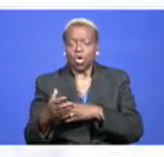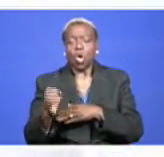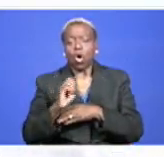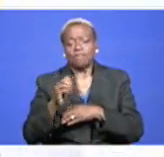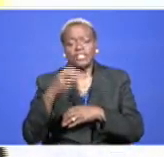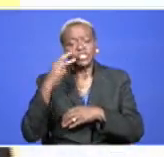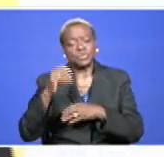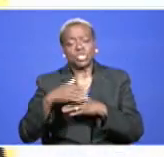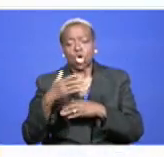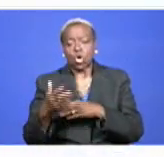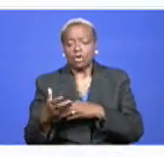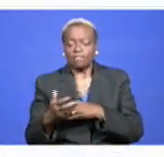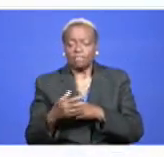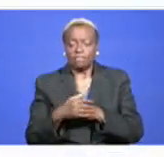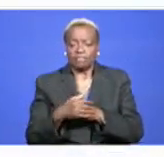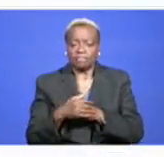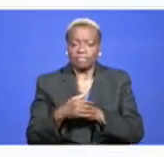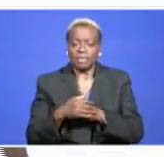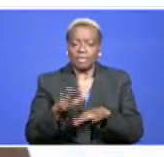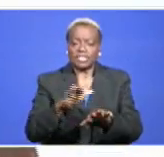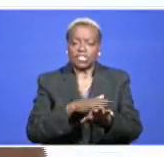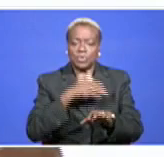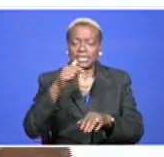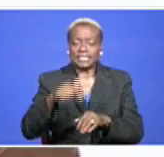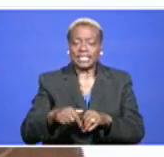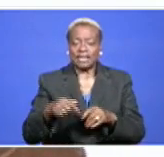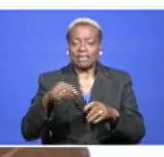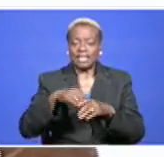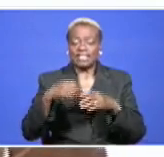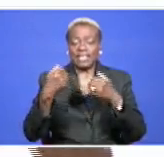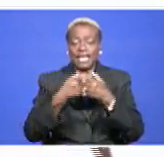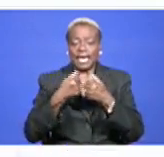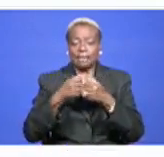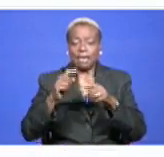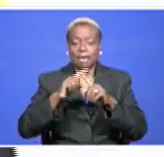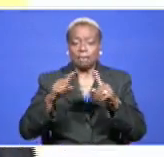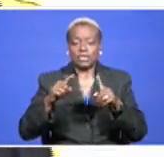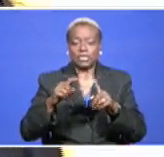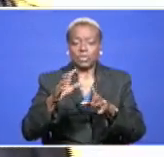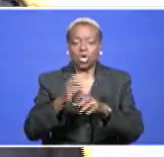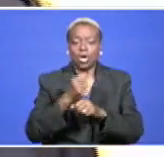too. And we were slowing down in the game, but luckily we caught up and won.